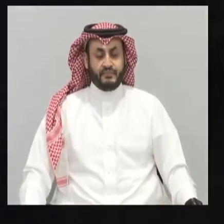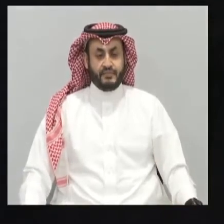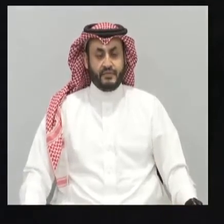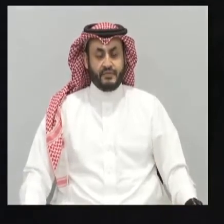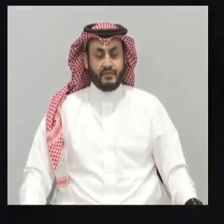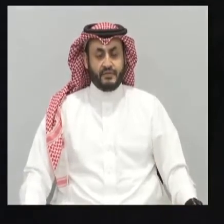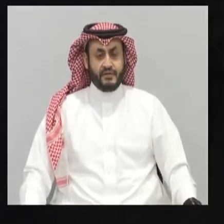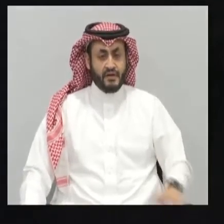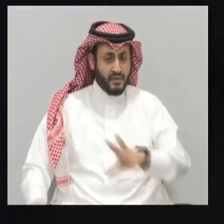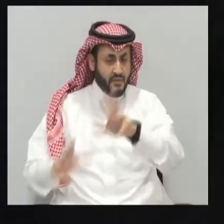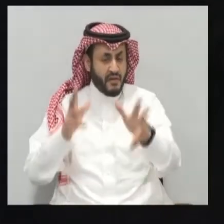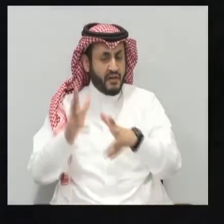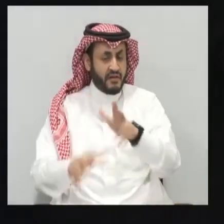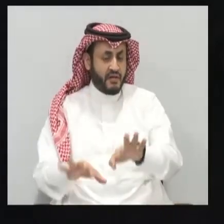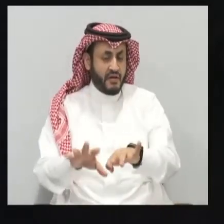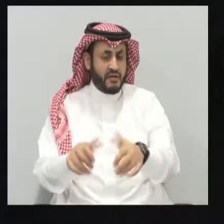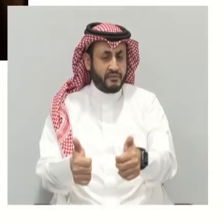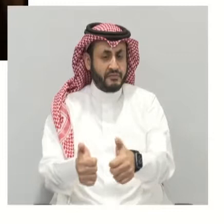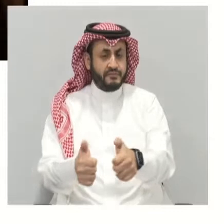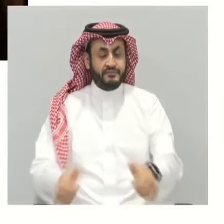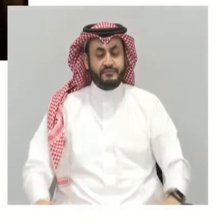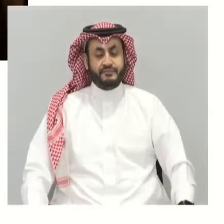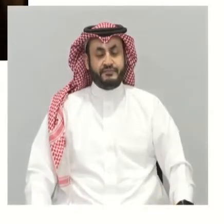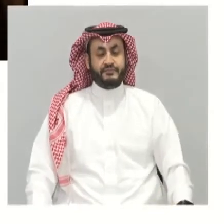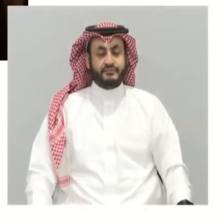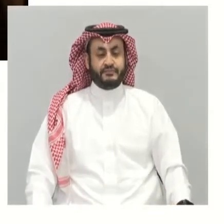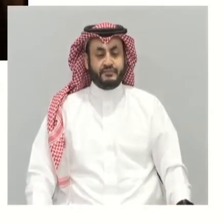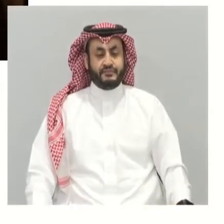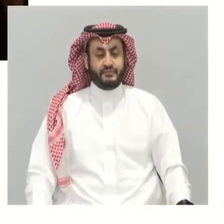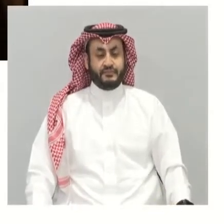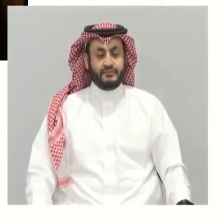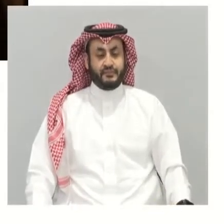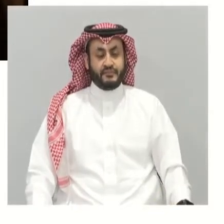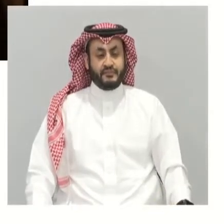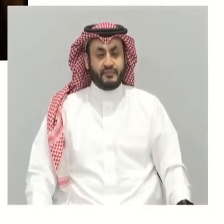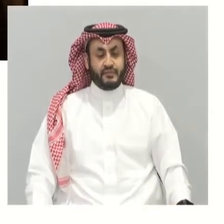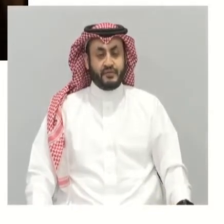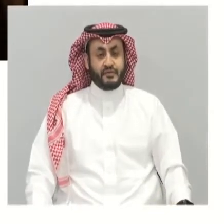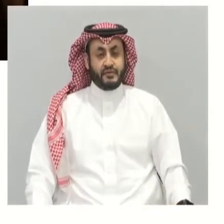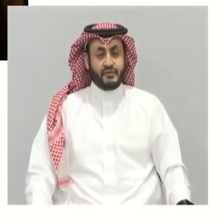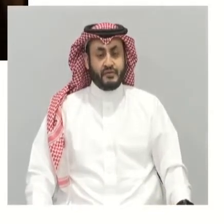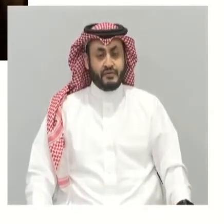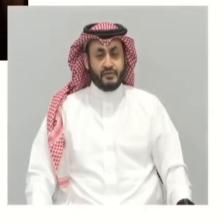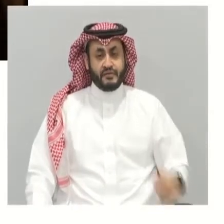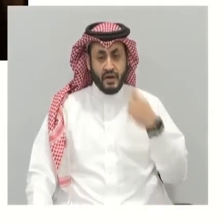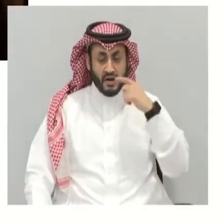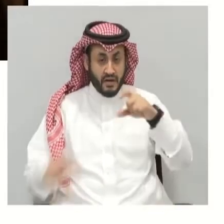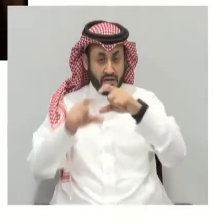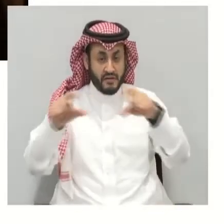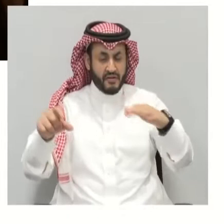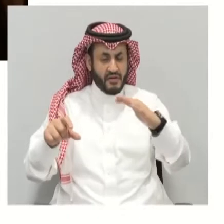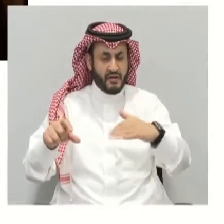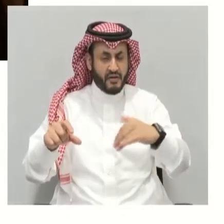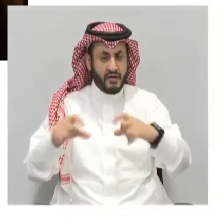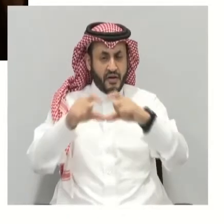kind of games, online games or video games. Now, the title of this text. We only have a title. We don't